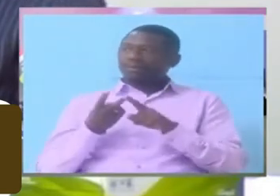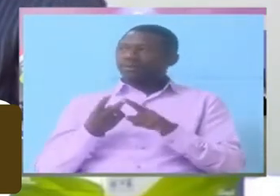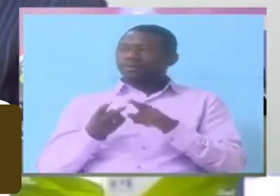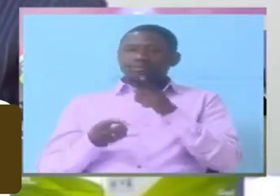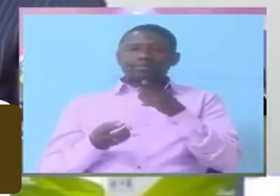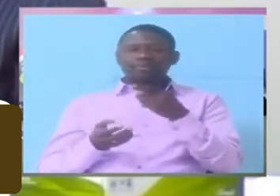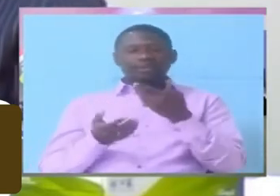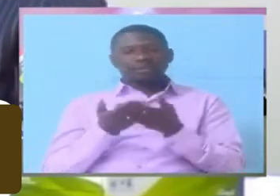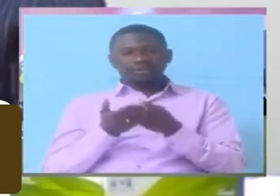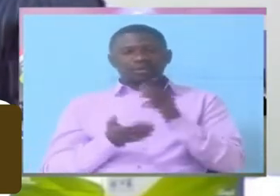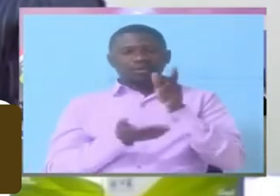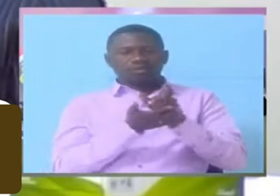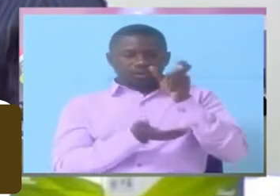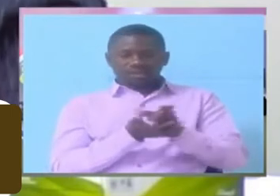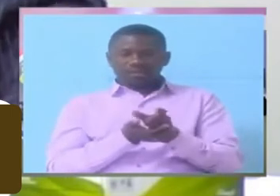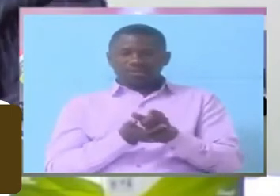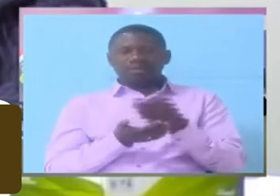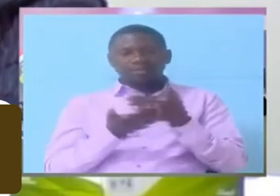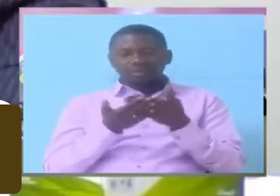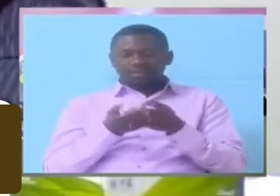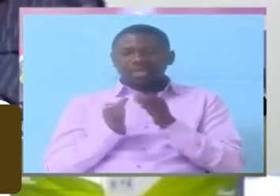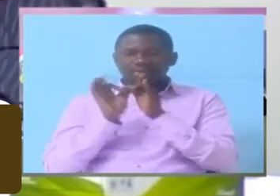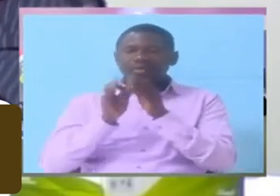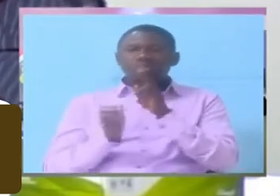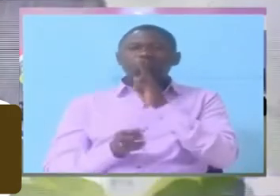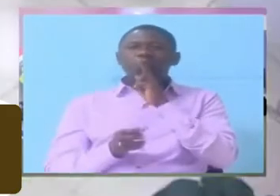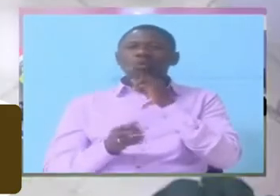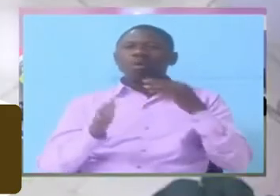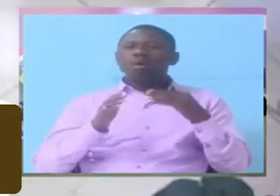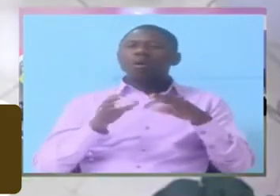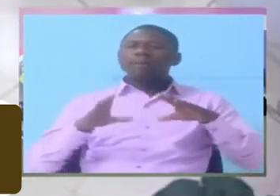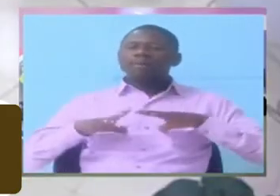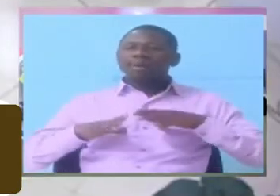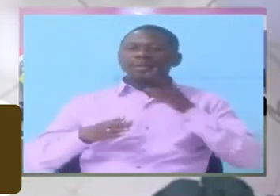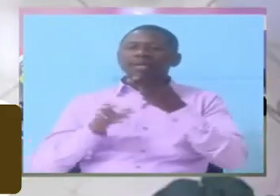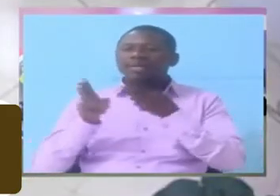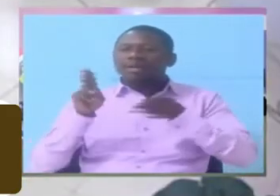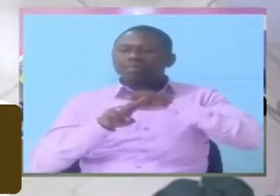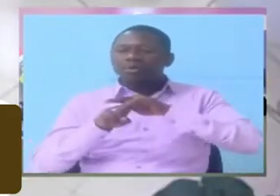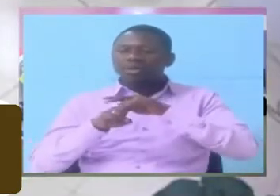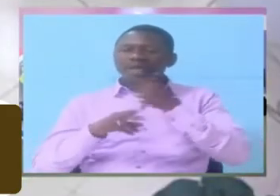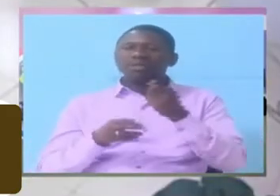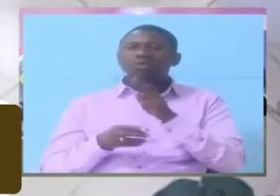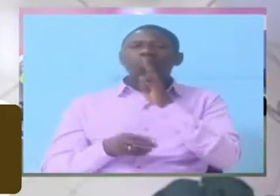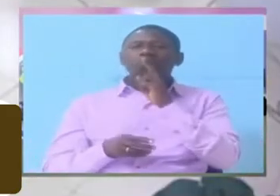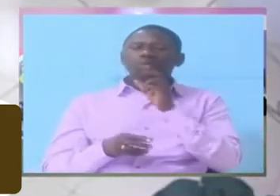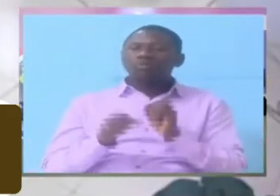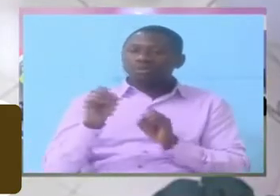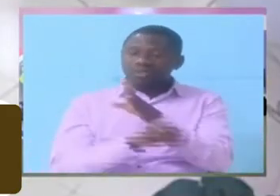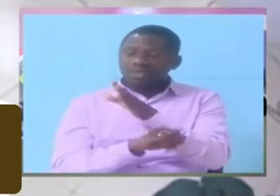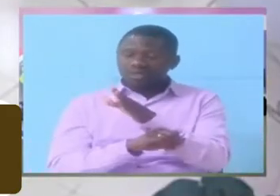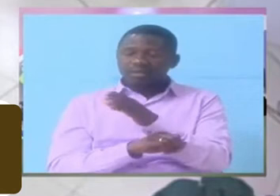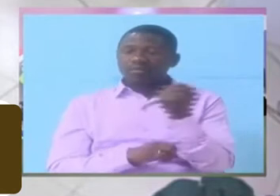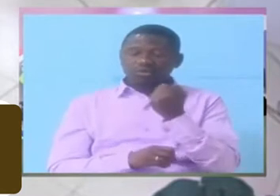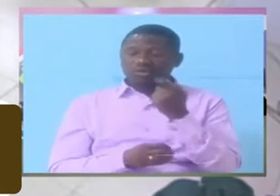tell us who prepared the report? Pesa fono nyumala nyi report nyi dada. And to whom it was sent. Well, it is